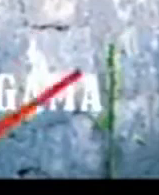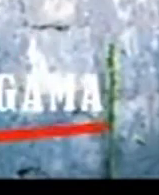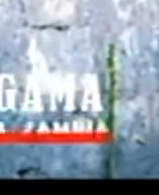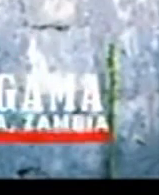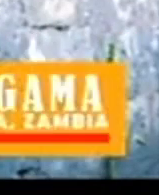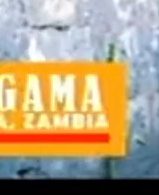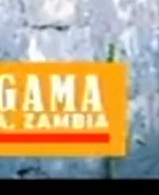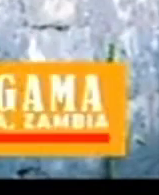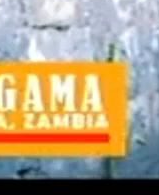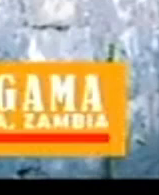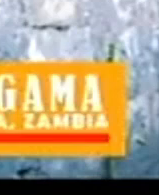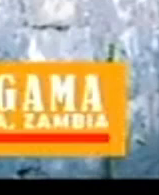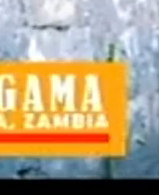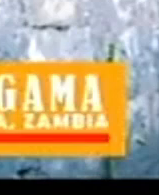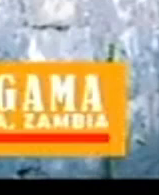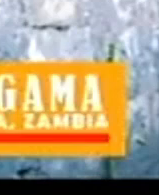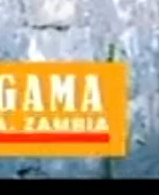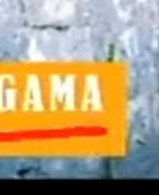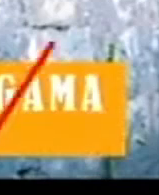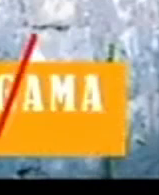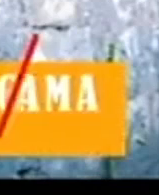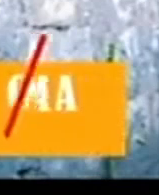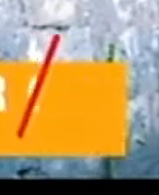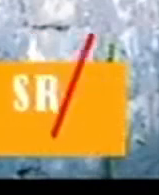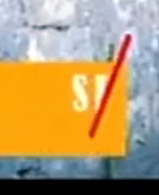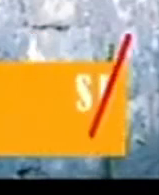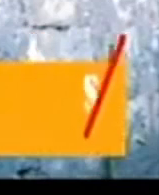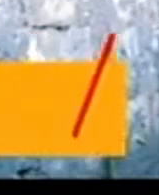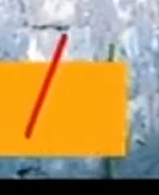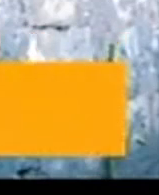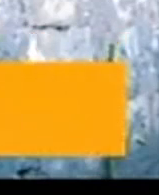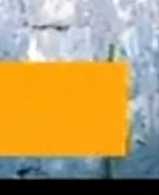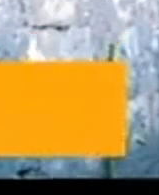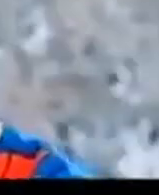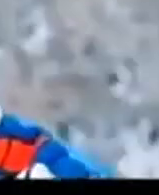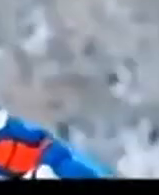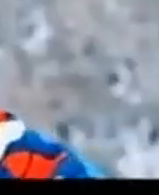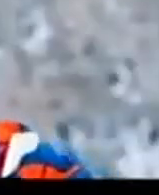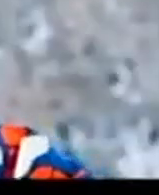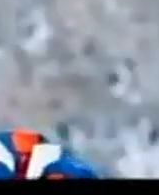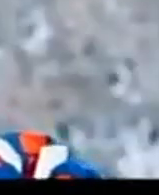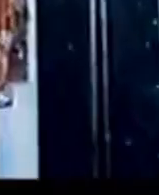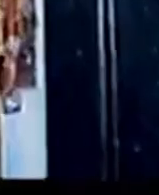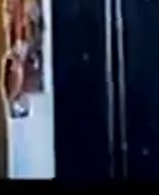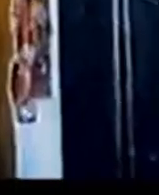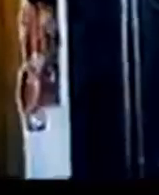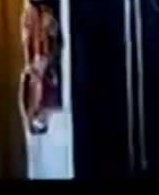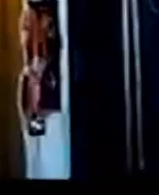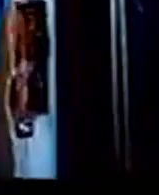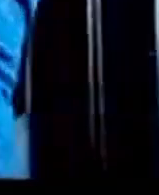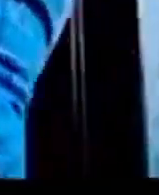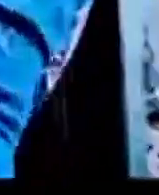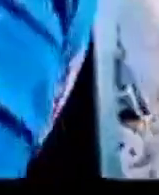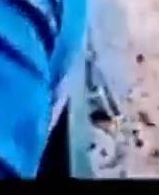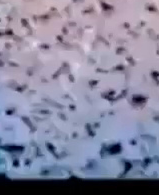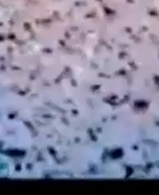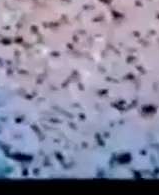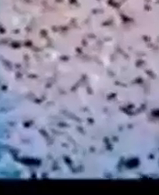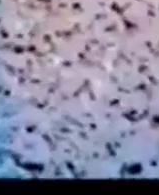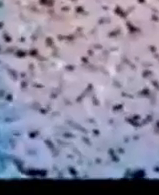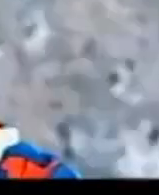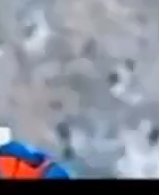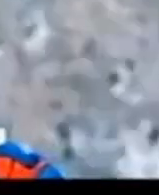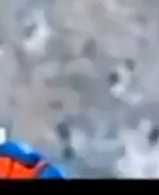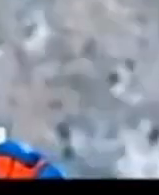I'm Sister Arian Gama. I want to thank God for what he has done for me. Some time back, I was trying to close the